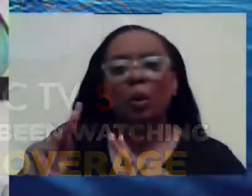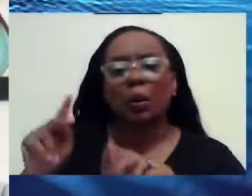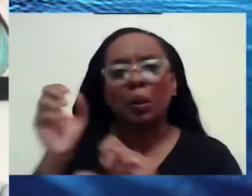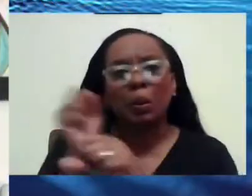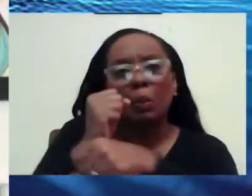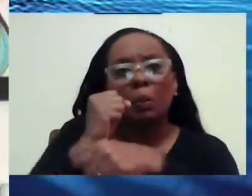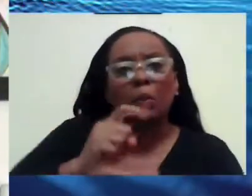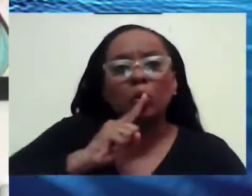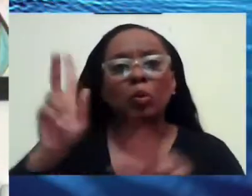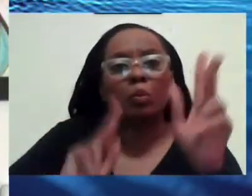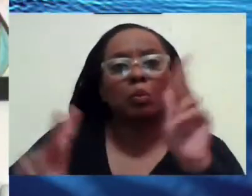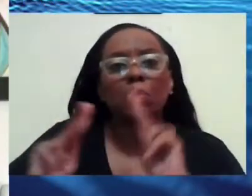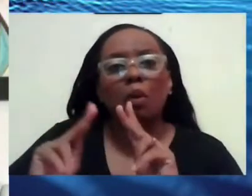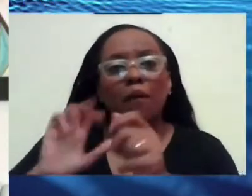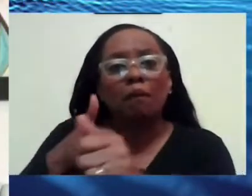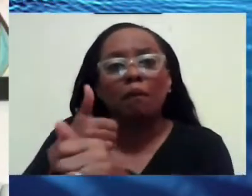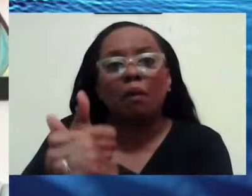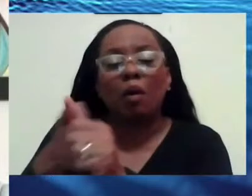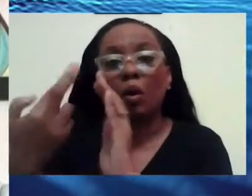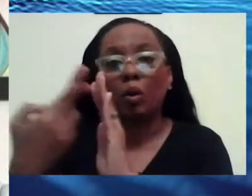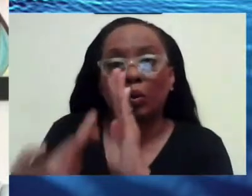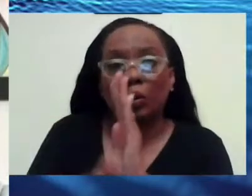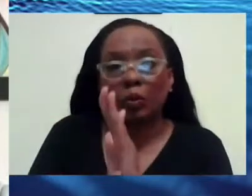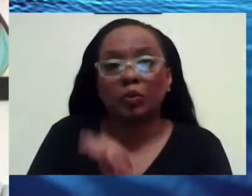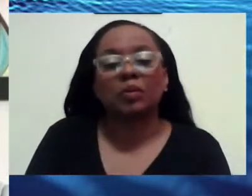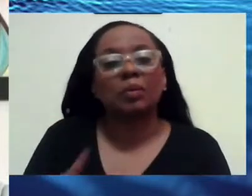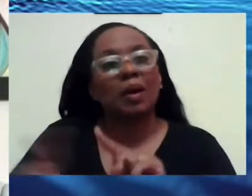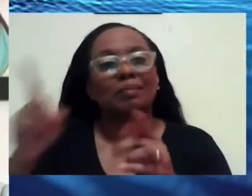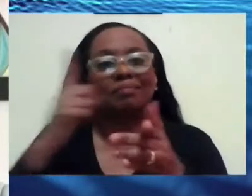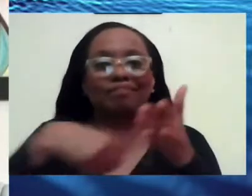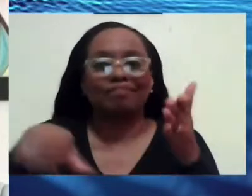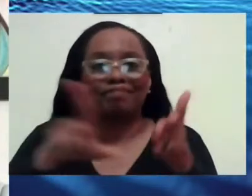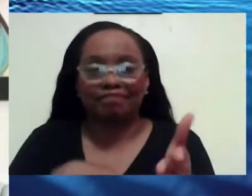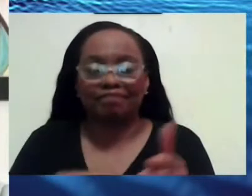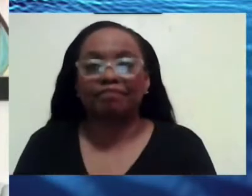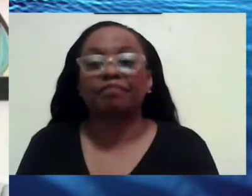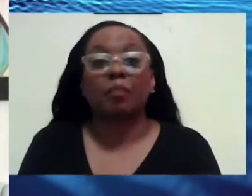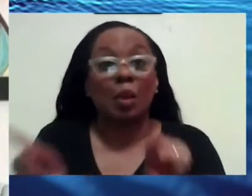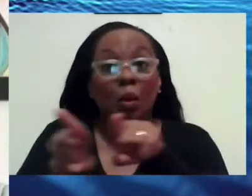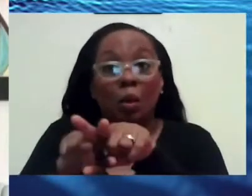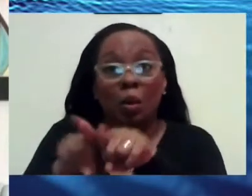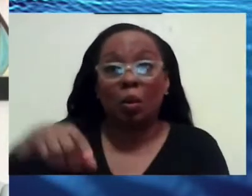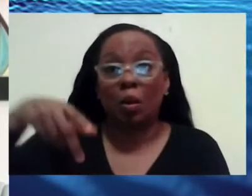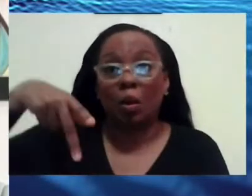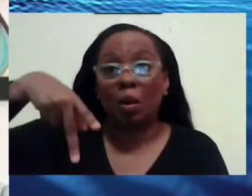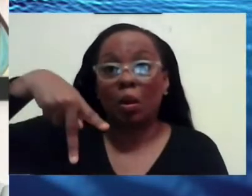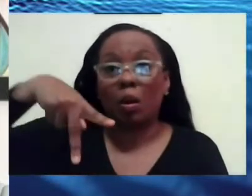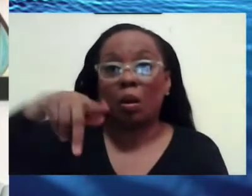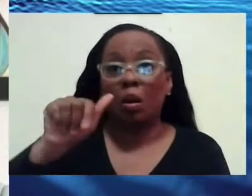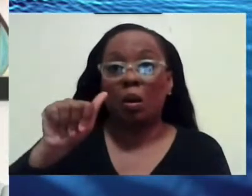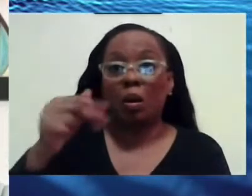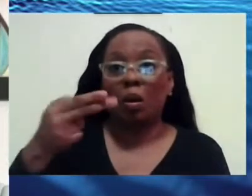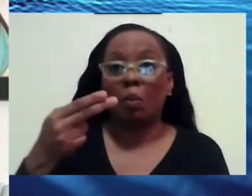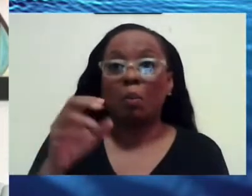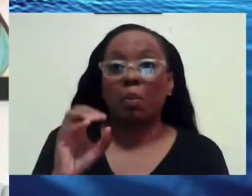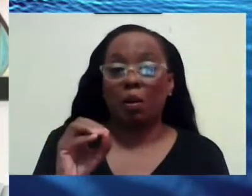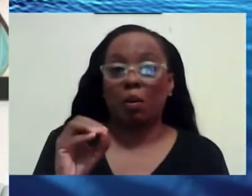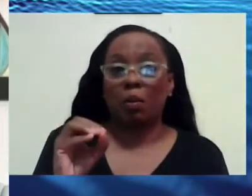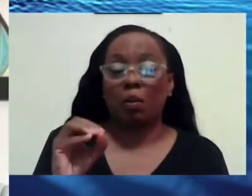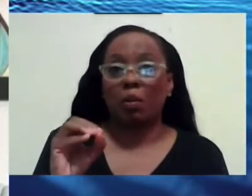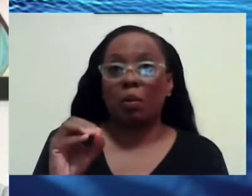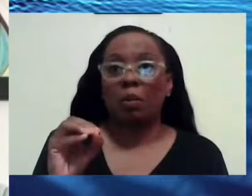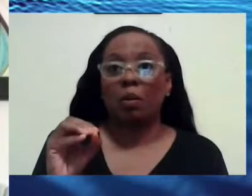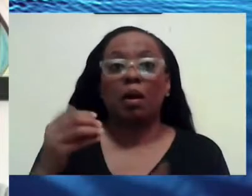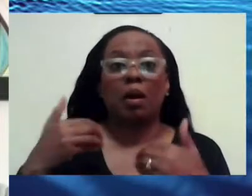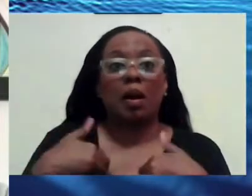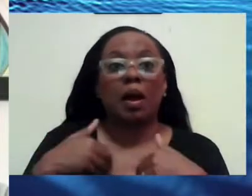We were also looking forward this week to handing over the supplies from PAHO to a number of our special schools, because we recognized